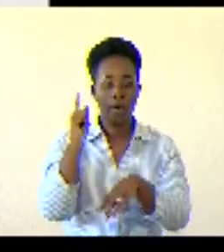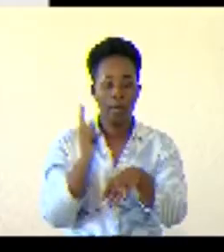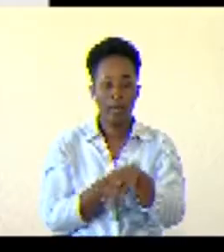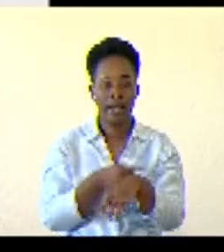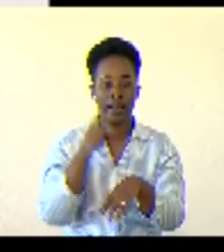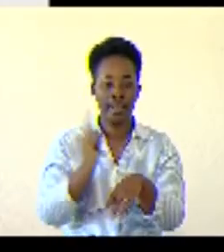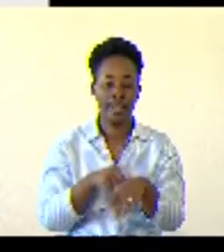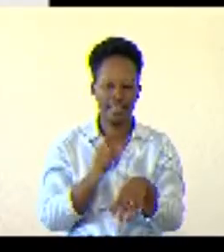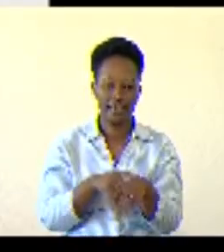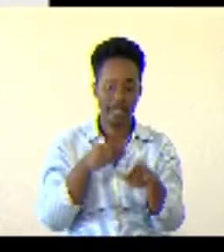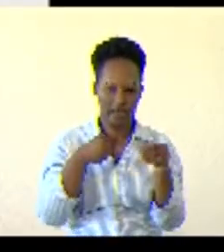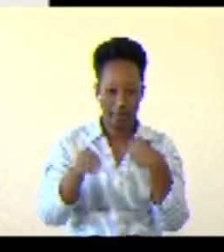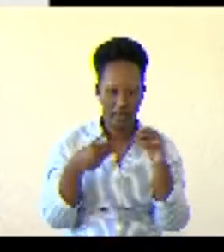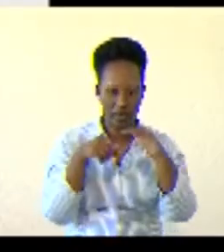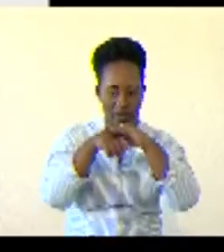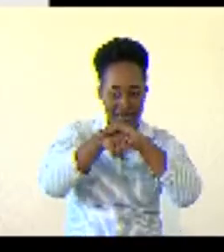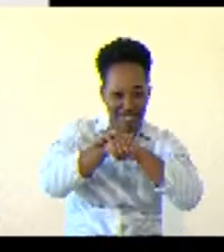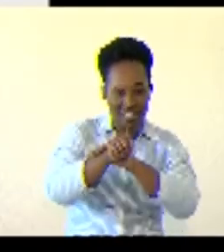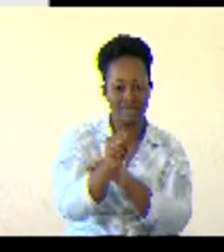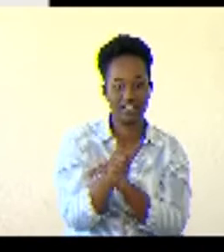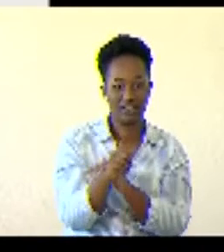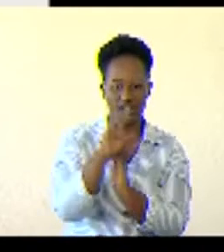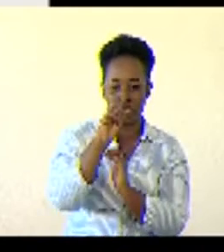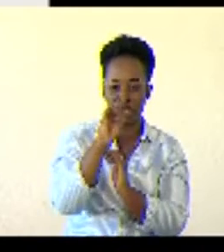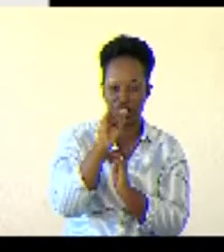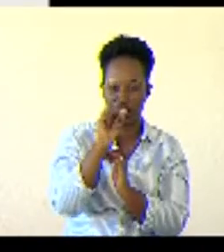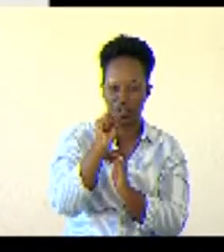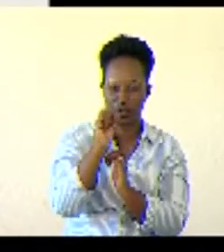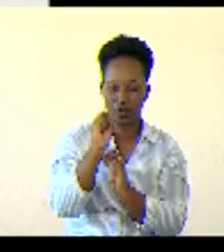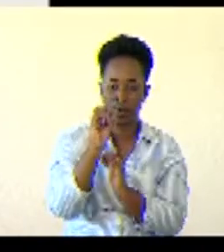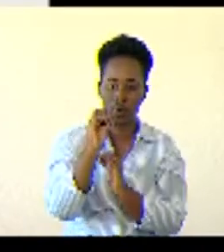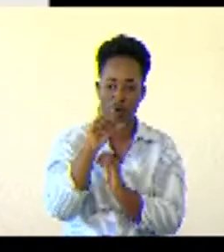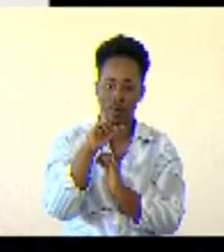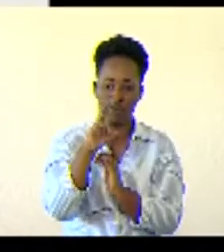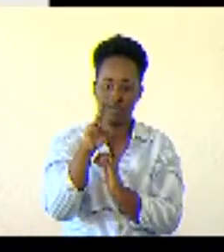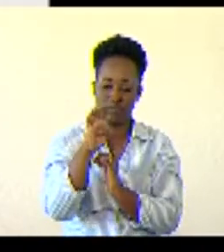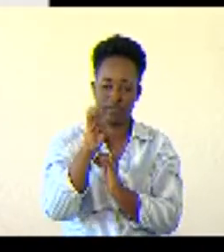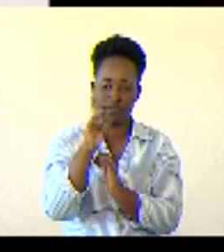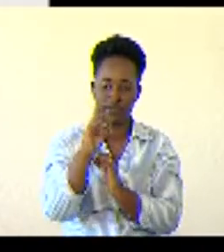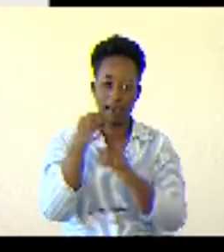dissolved materials enters the cell. The plasma membrane engulfs the